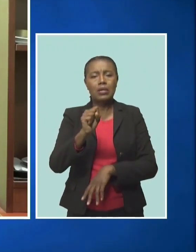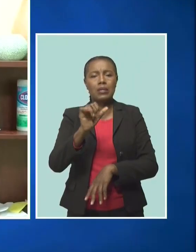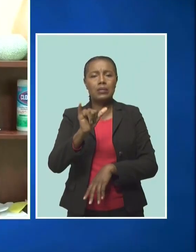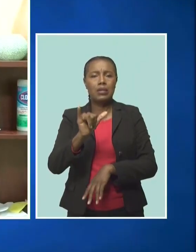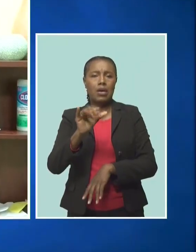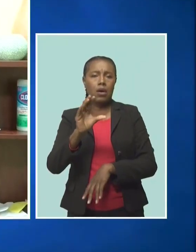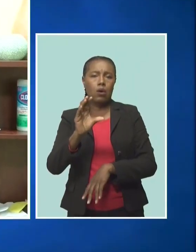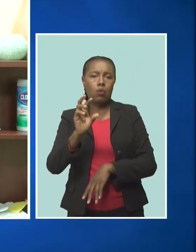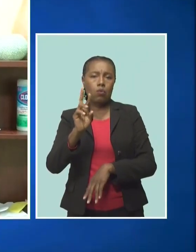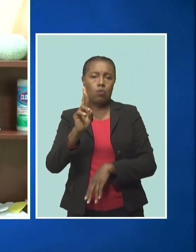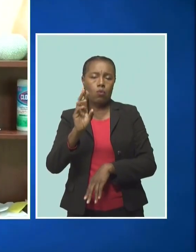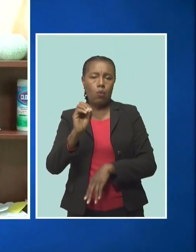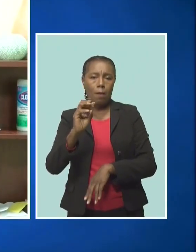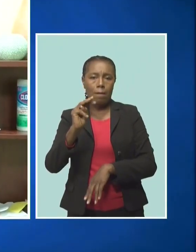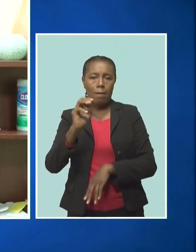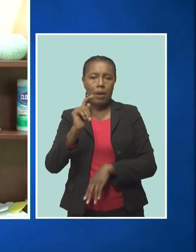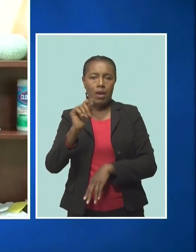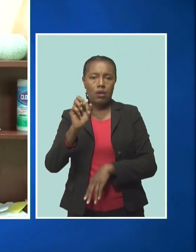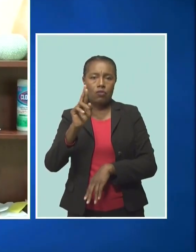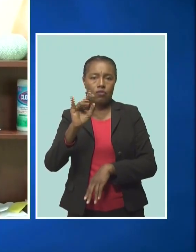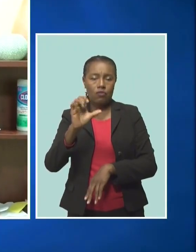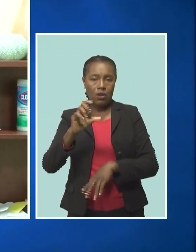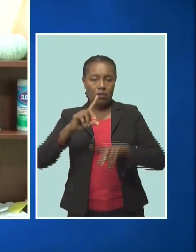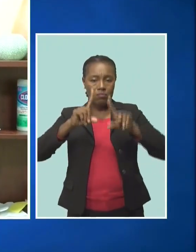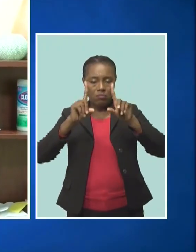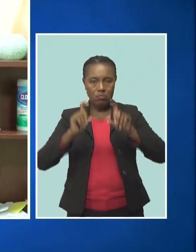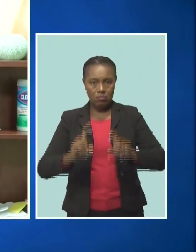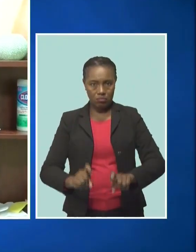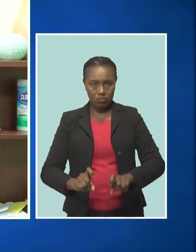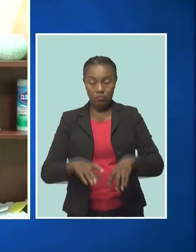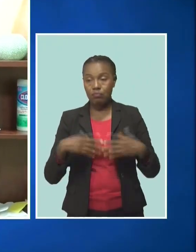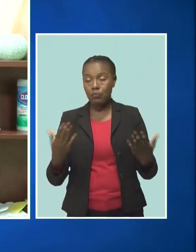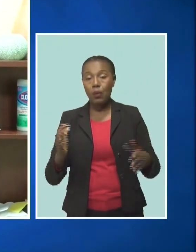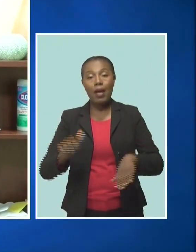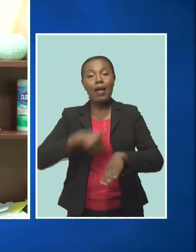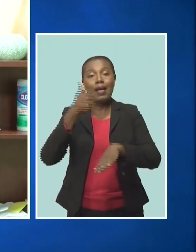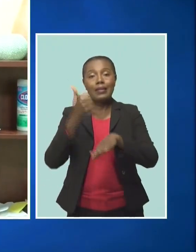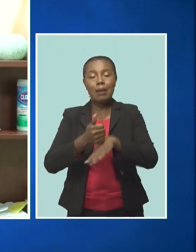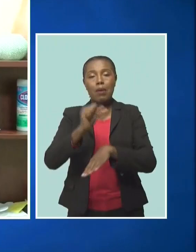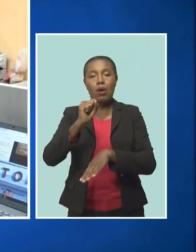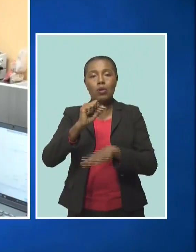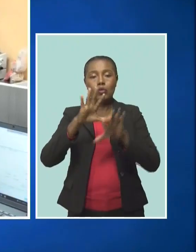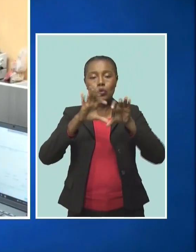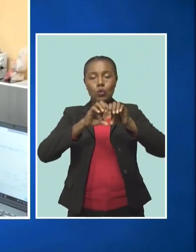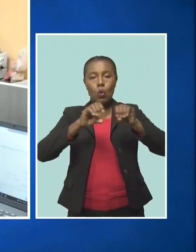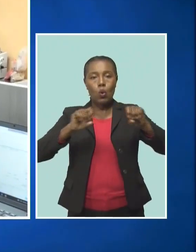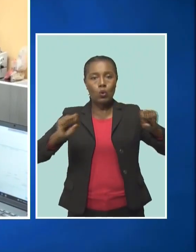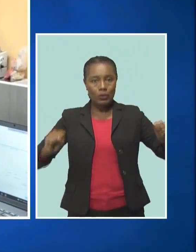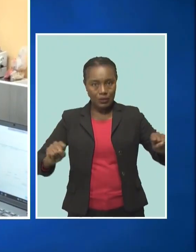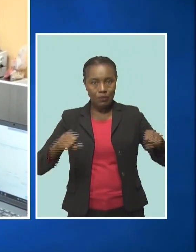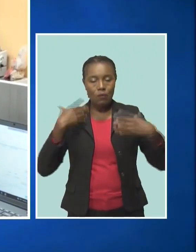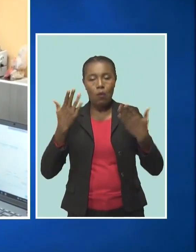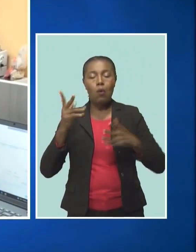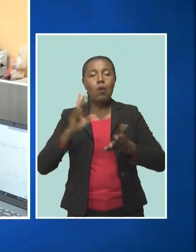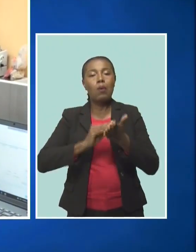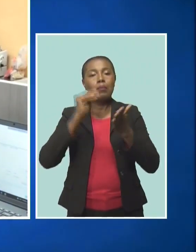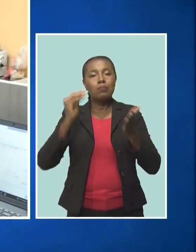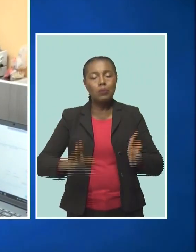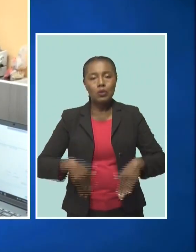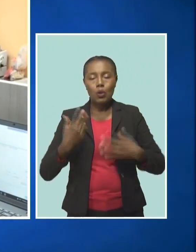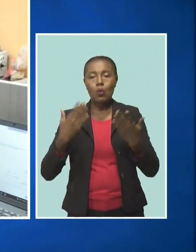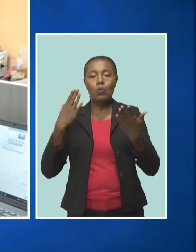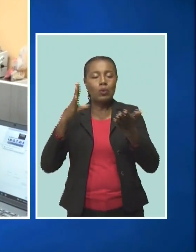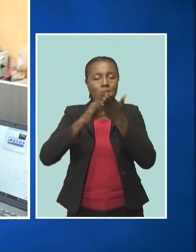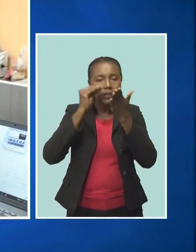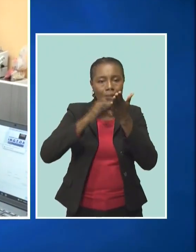about. And to mark the company's 30th anniversary, a scholarship was awarded to a student pursuing studies in HR. The company saw it as a